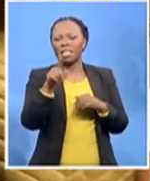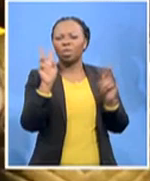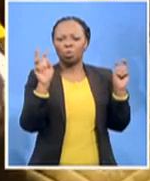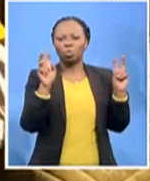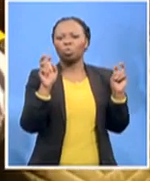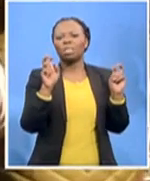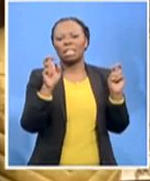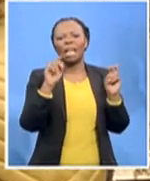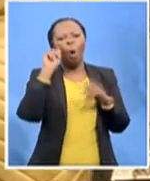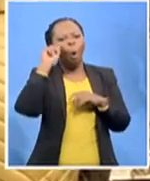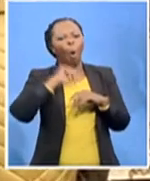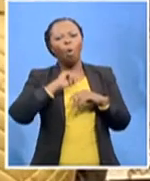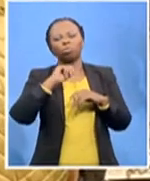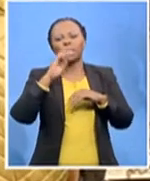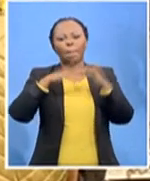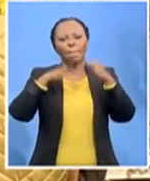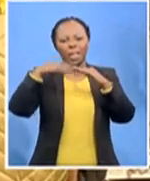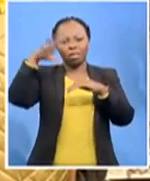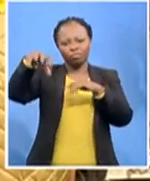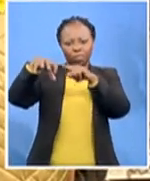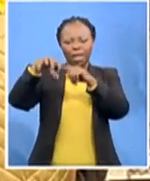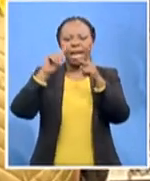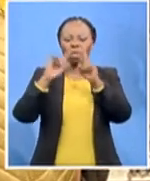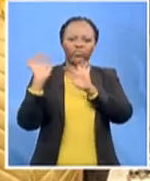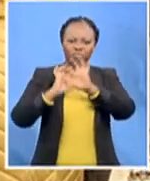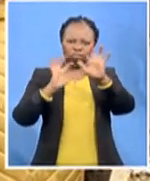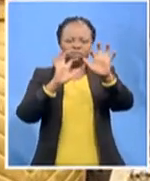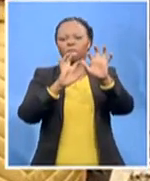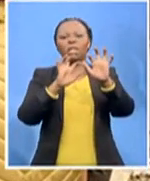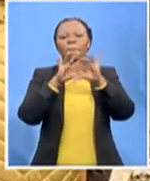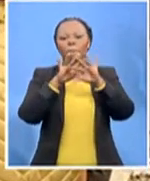mushrooming around the city in relation to service delivery. Back to you in studio.